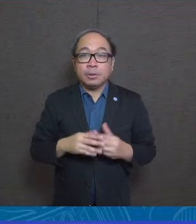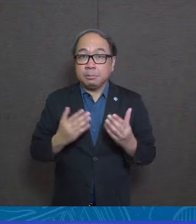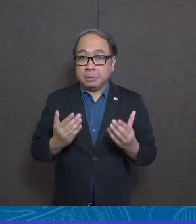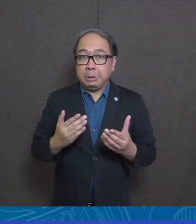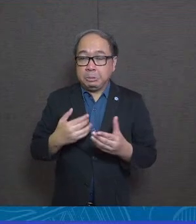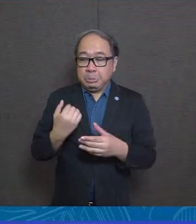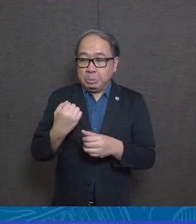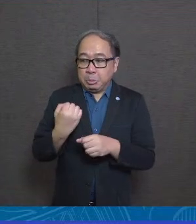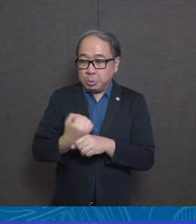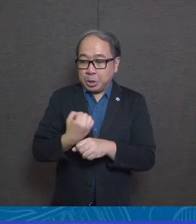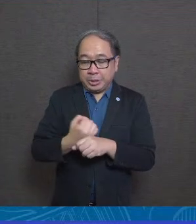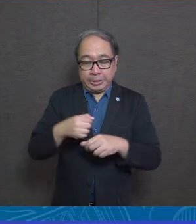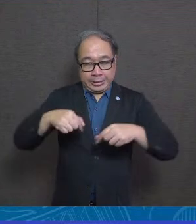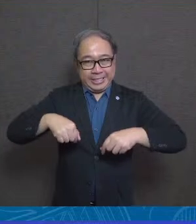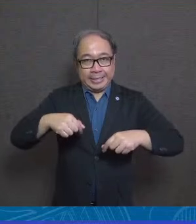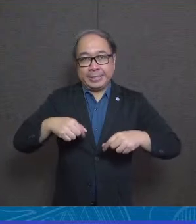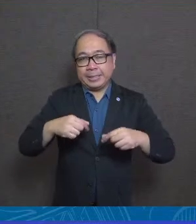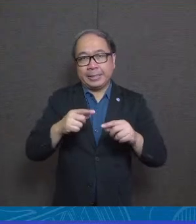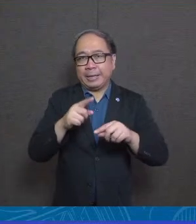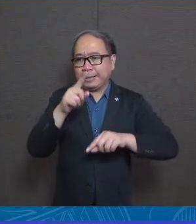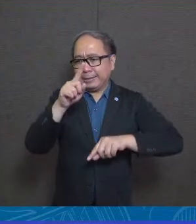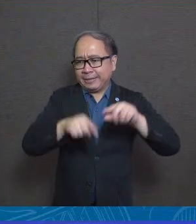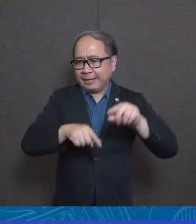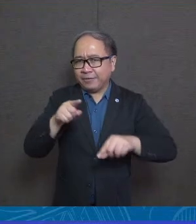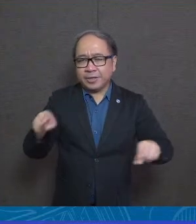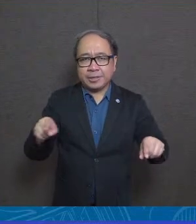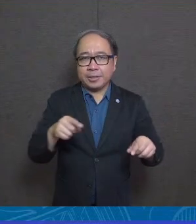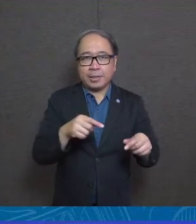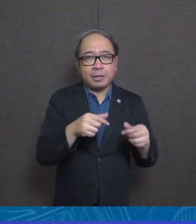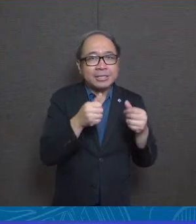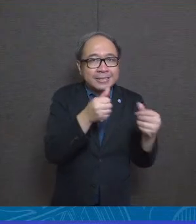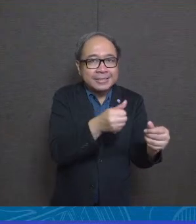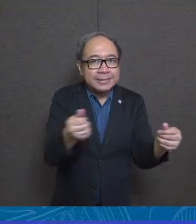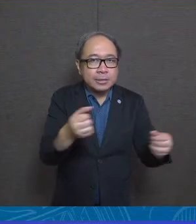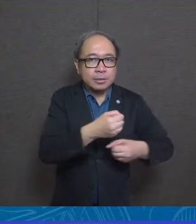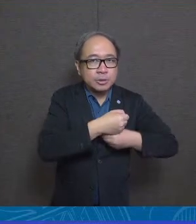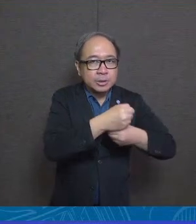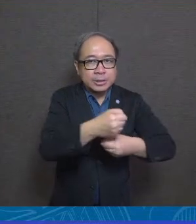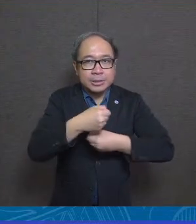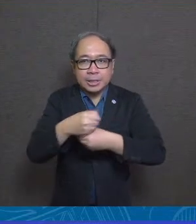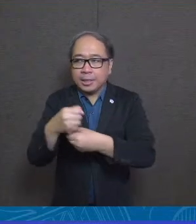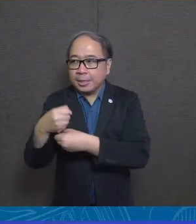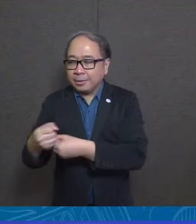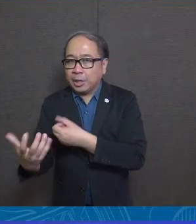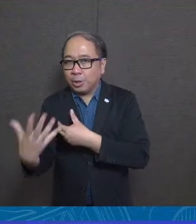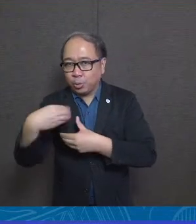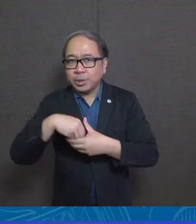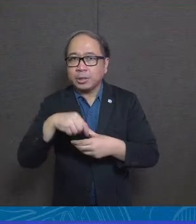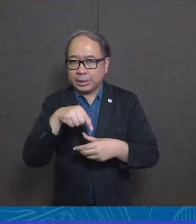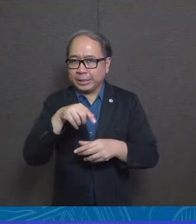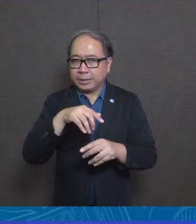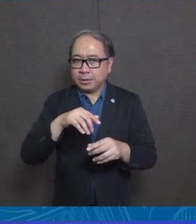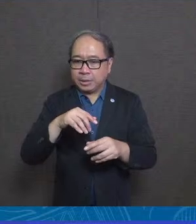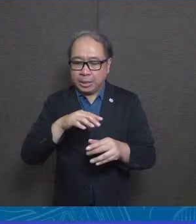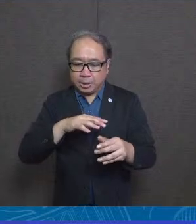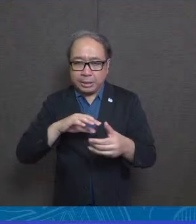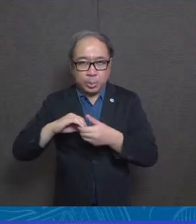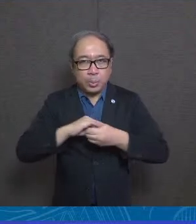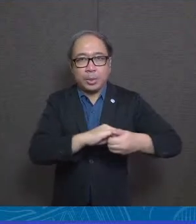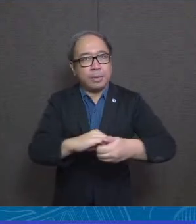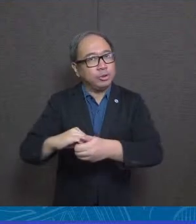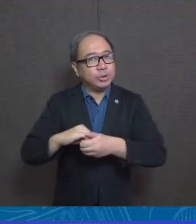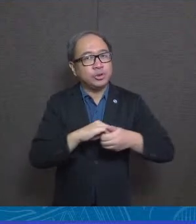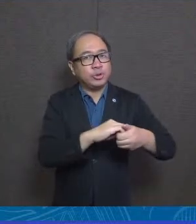and living in a multi-stakeholder and adaptive and collaborative ecosystem. And this